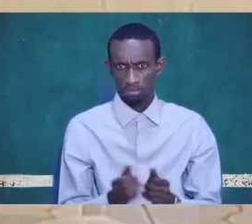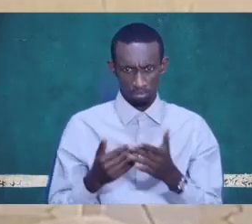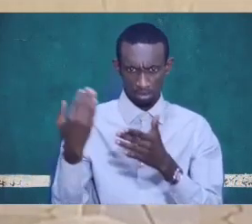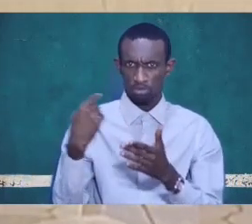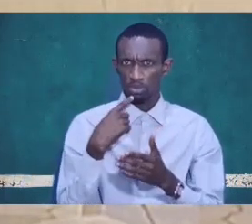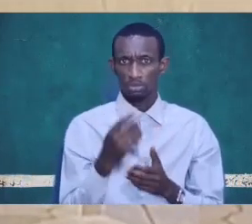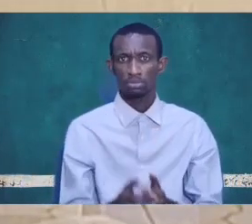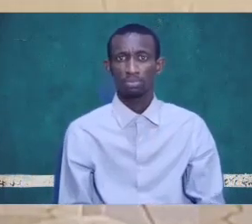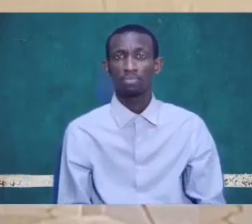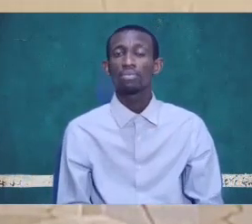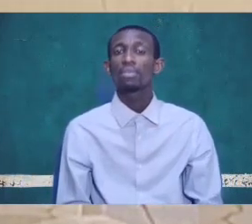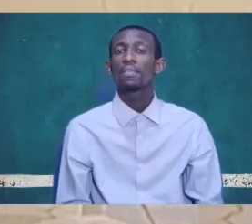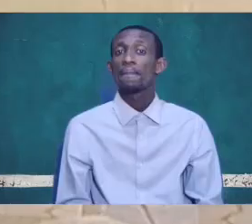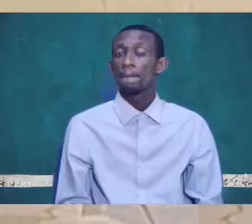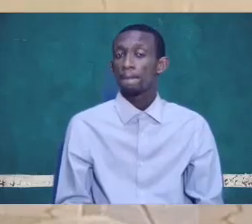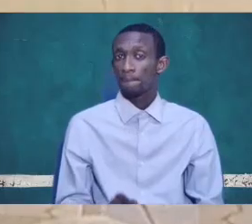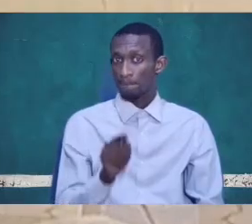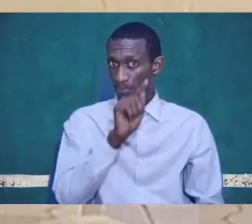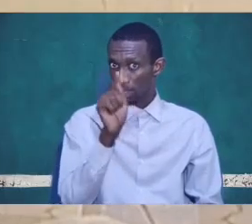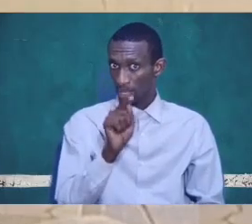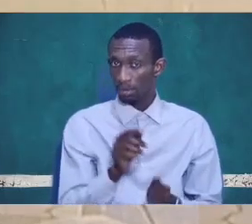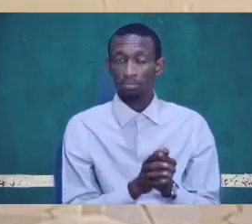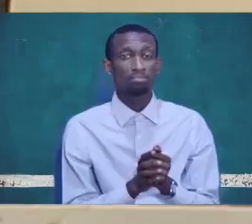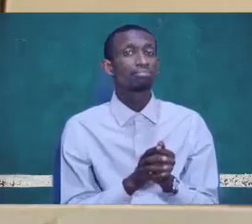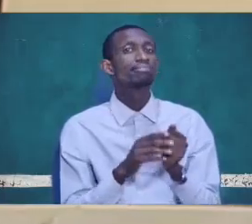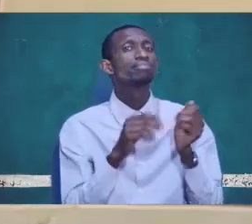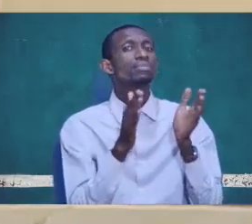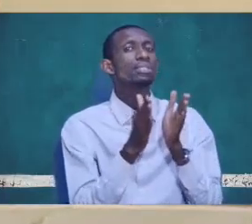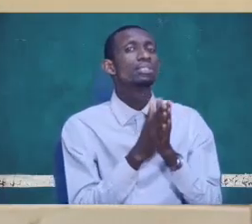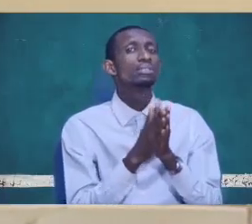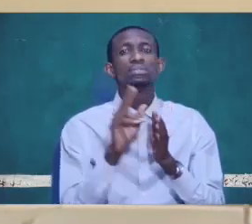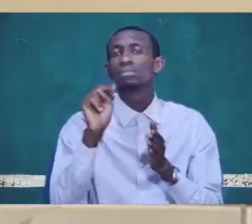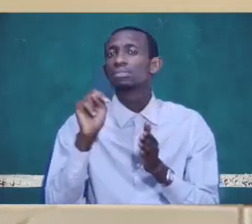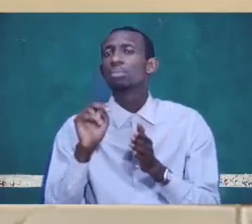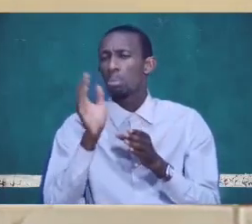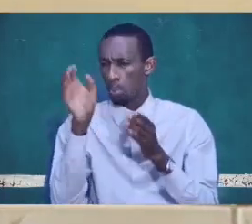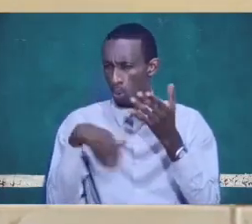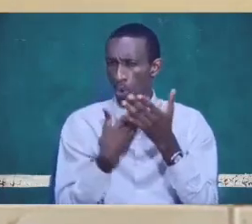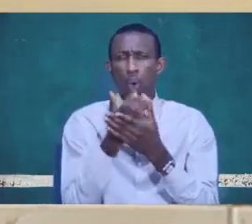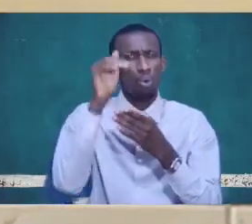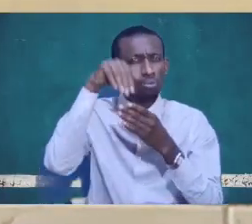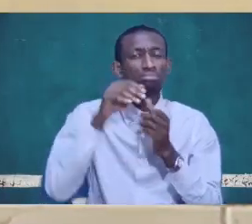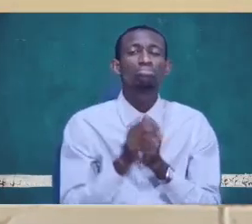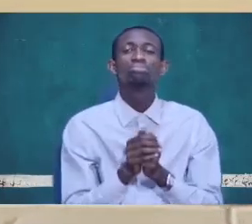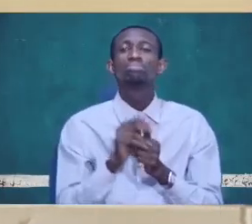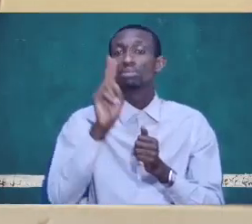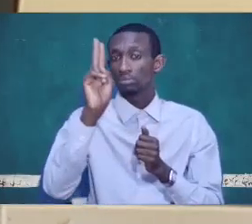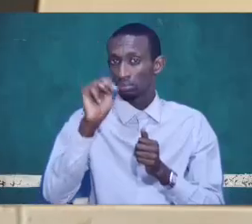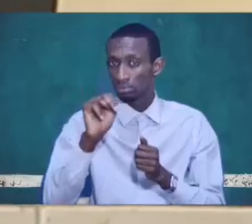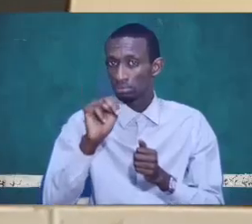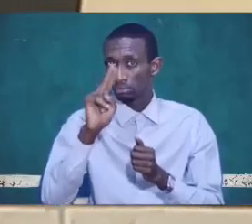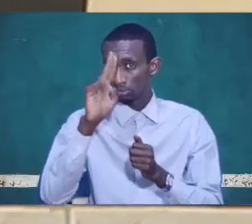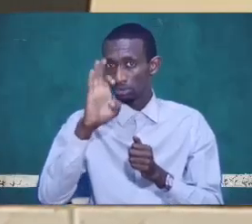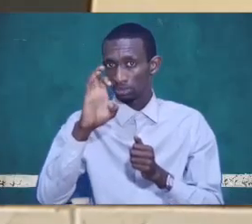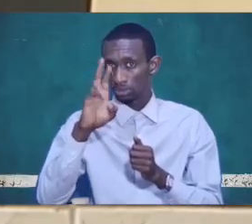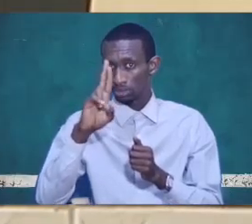saying that protons and neutrons are located in the nucleus, and electrons are